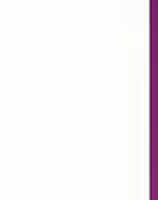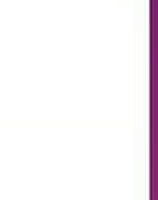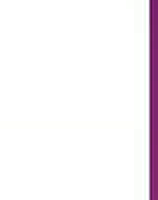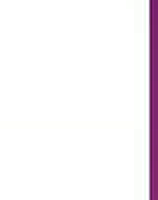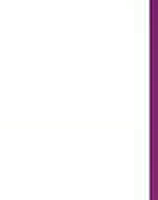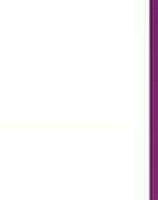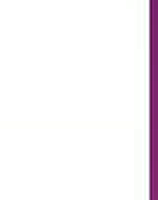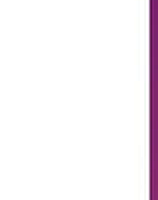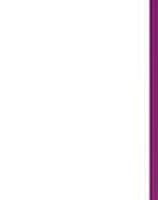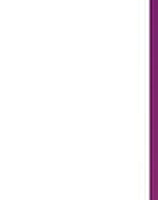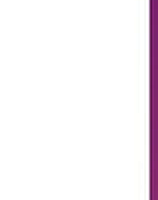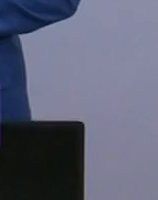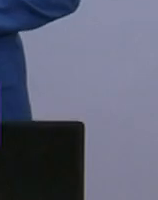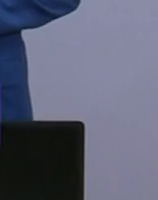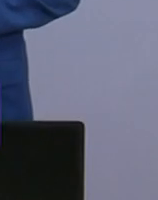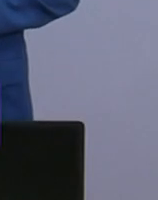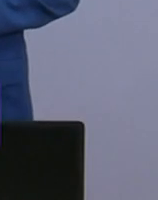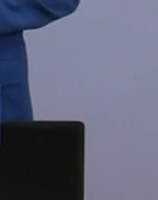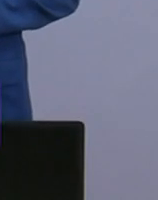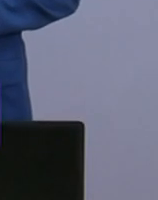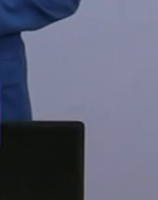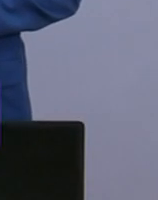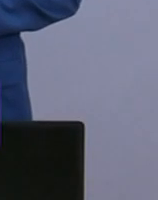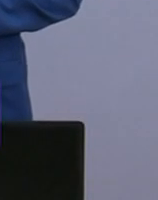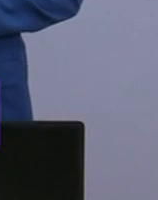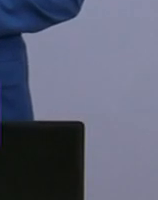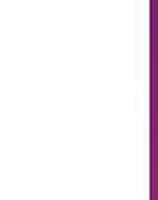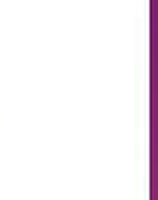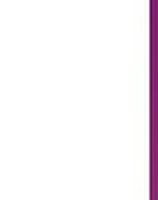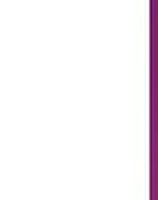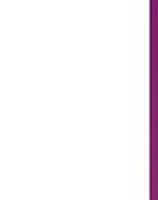paragraph? Adjustment. And the last paragraph?